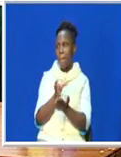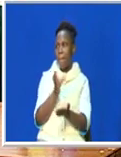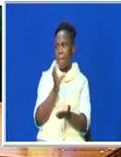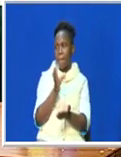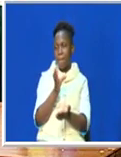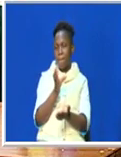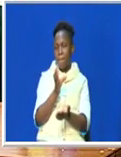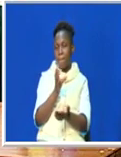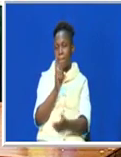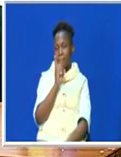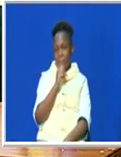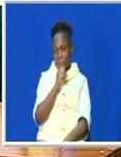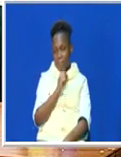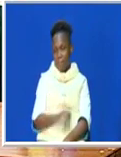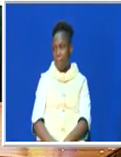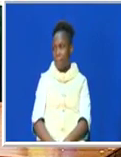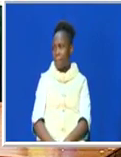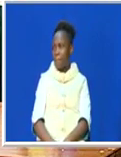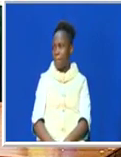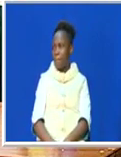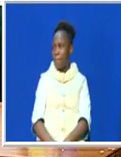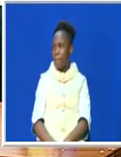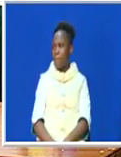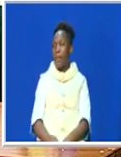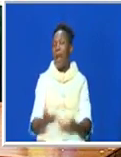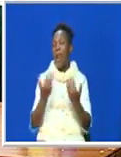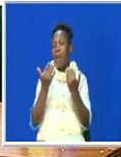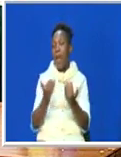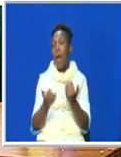It's the cups. I want you